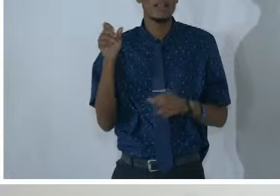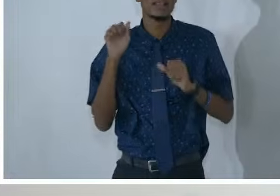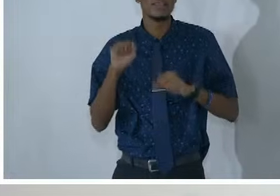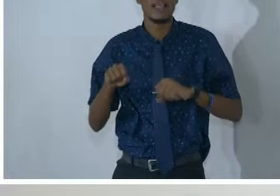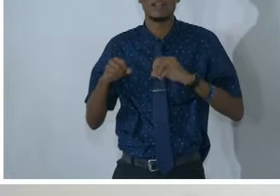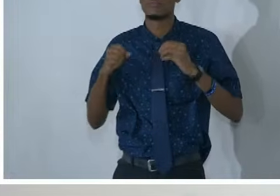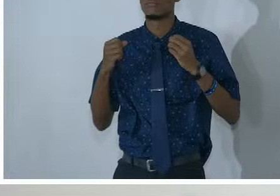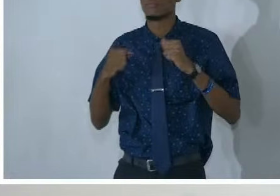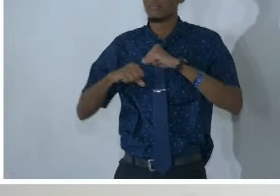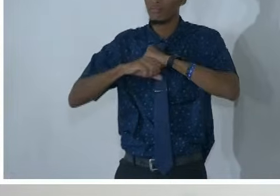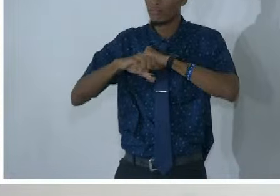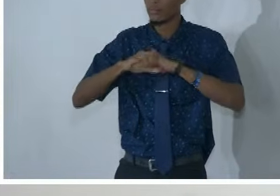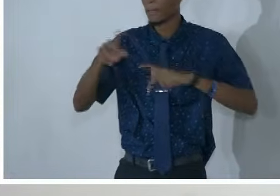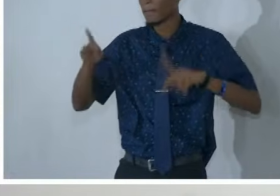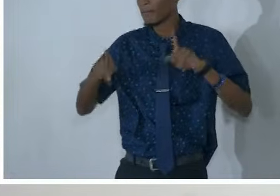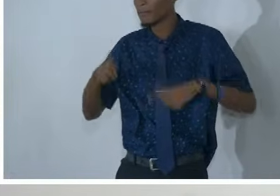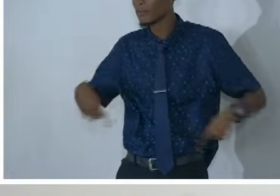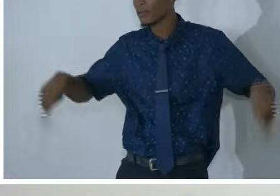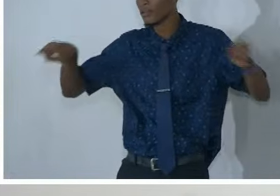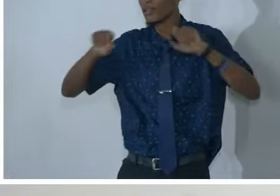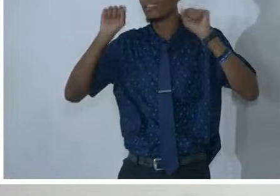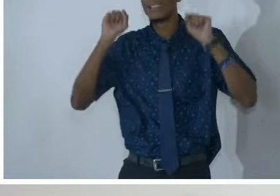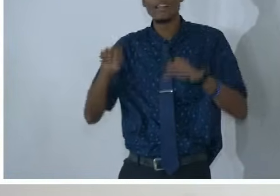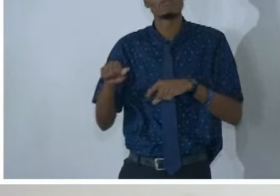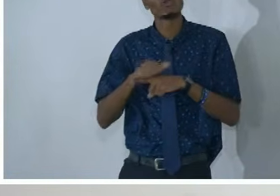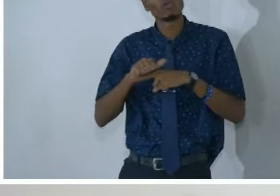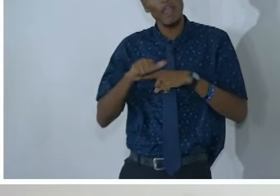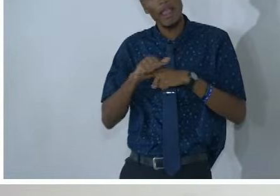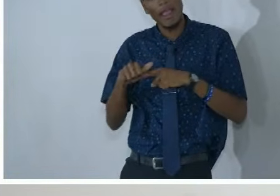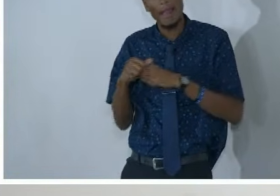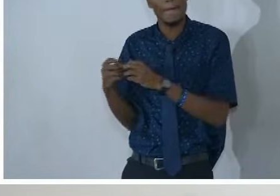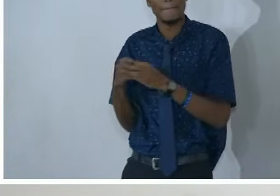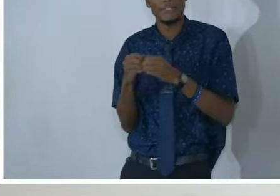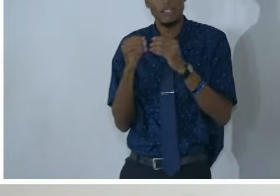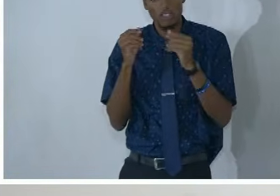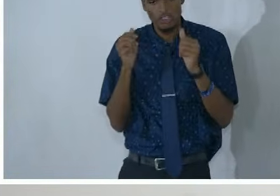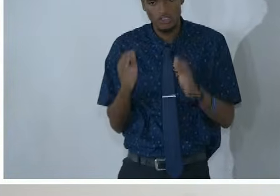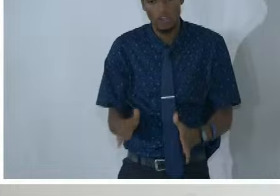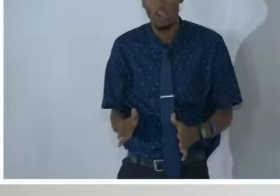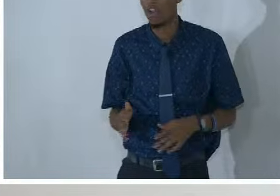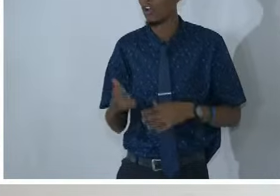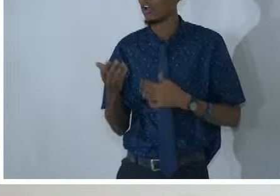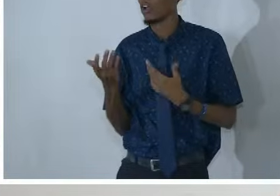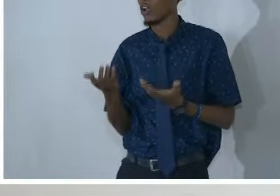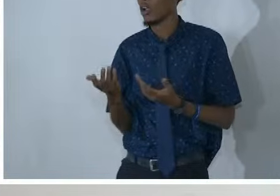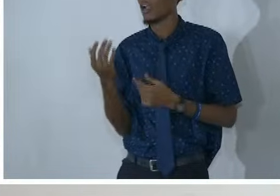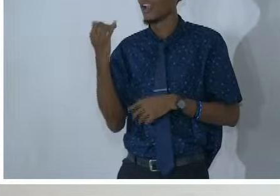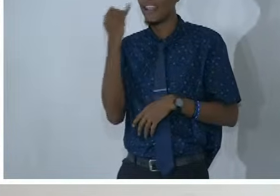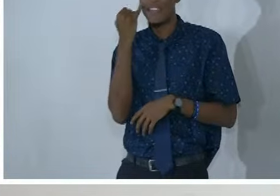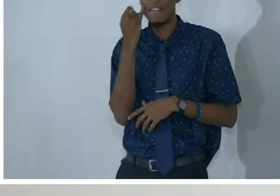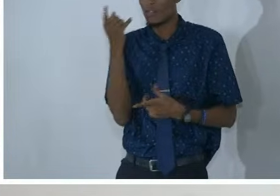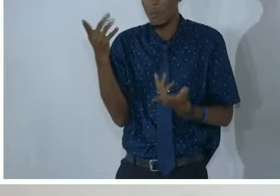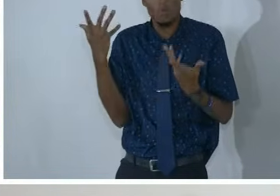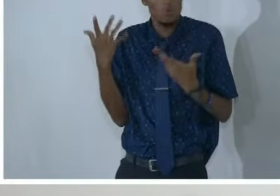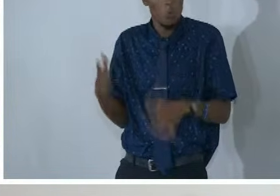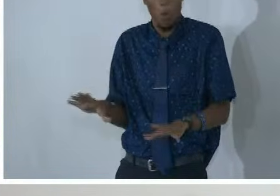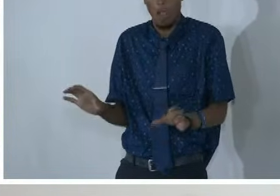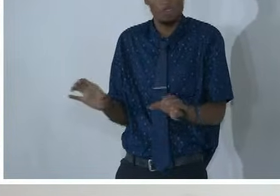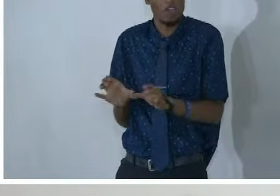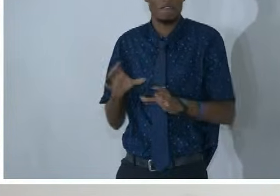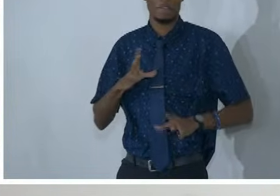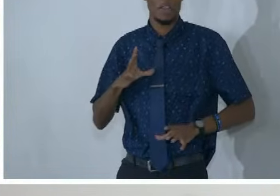that persons can actually be trained as mediators even if they don't want to become certified. So